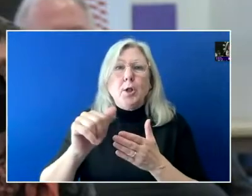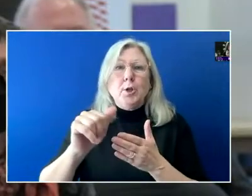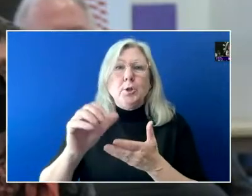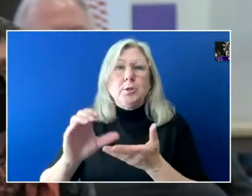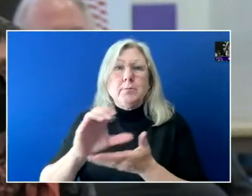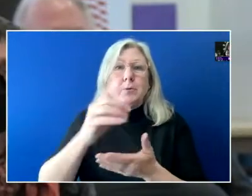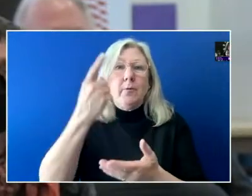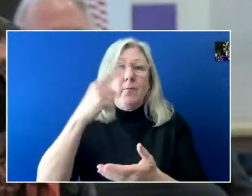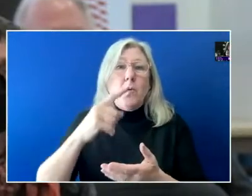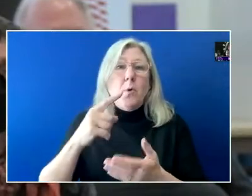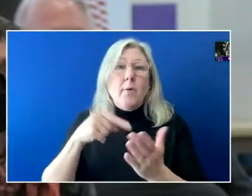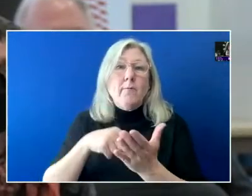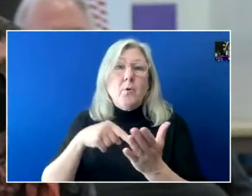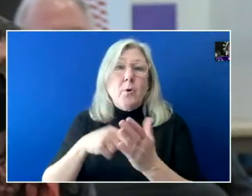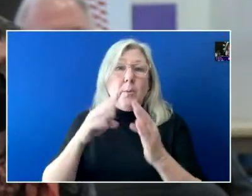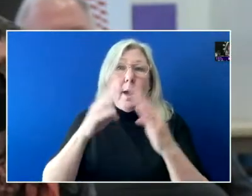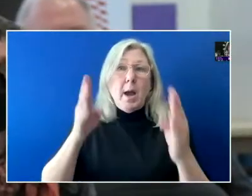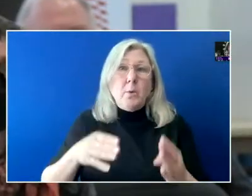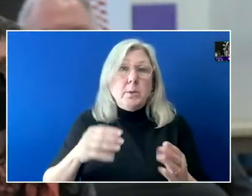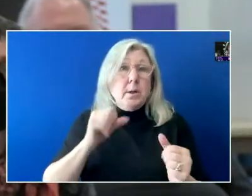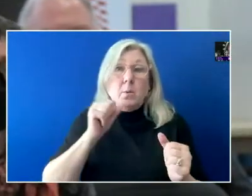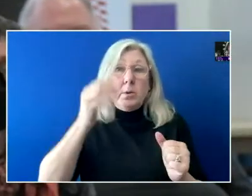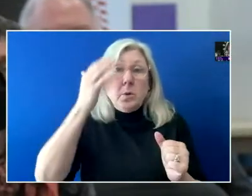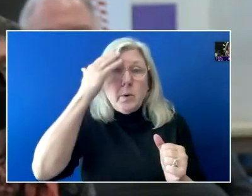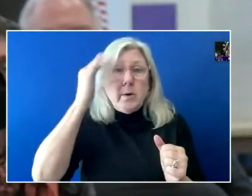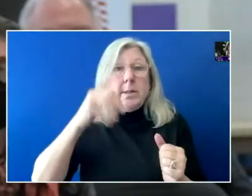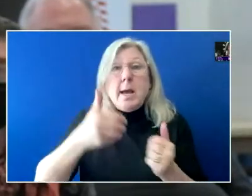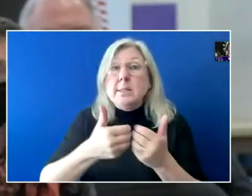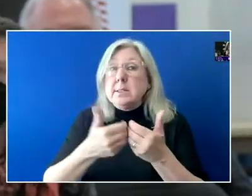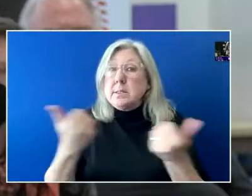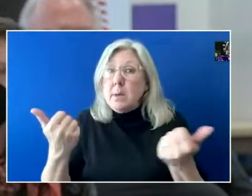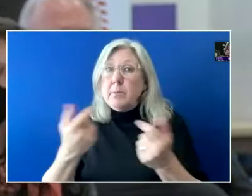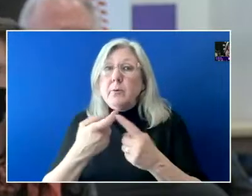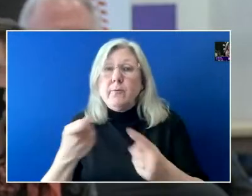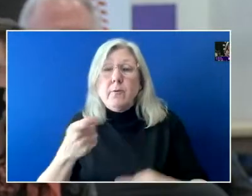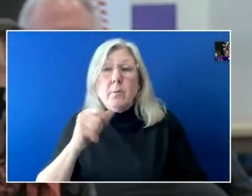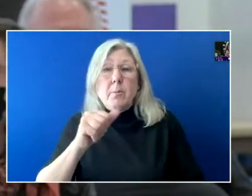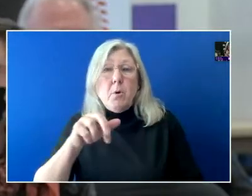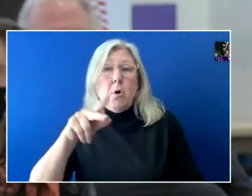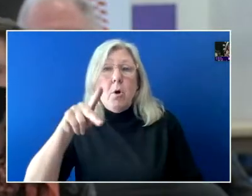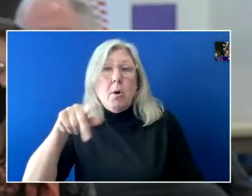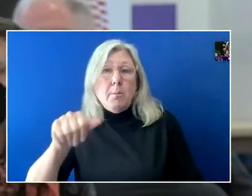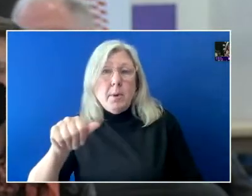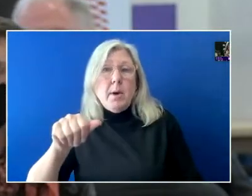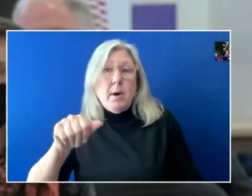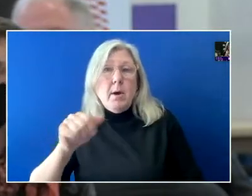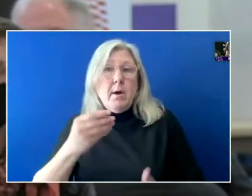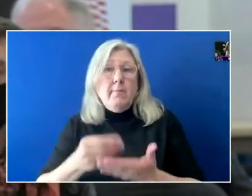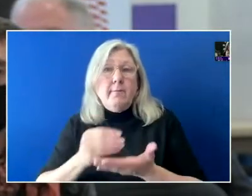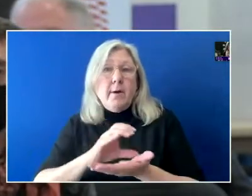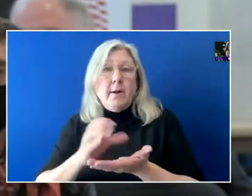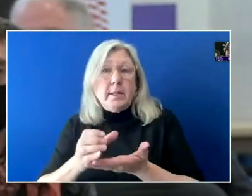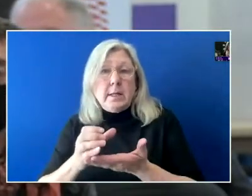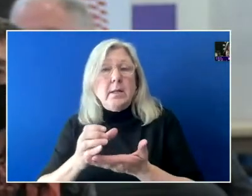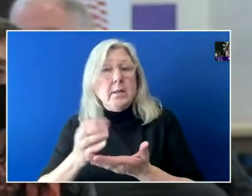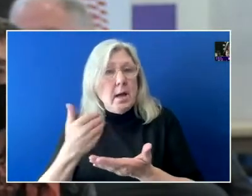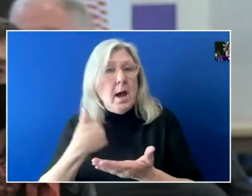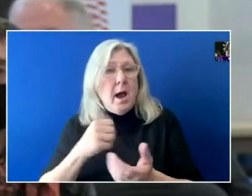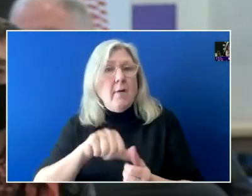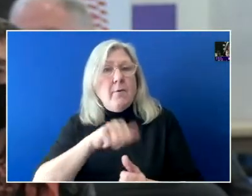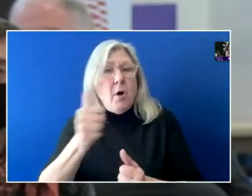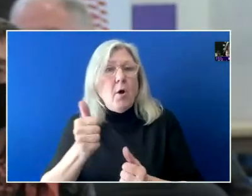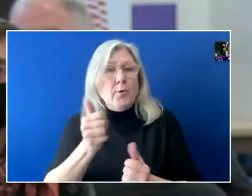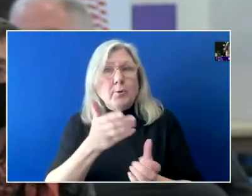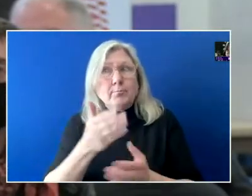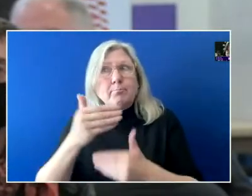housing that I wasn't aware of that is going to be separate from arpa funding so there are other initiatives in place but looking at an organization like